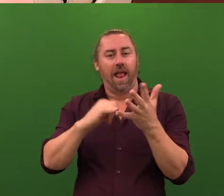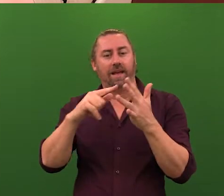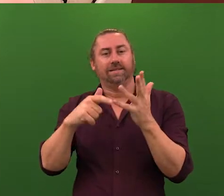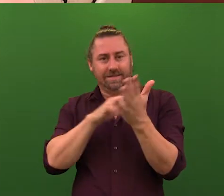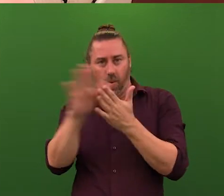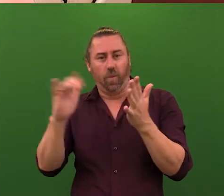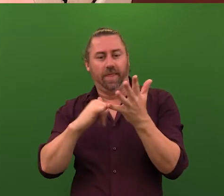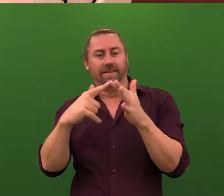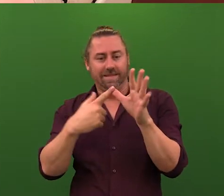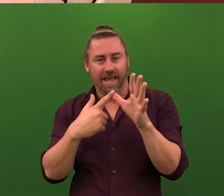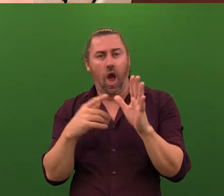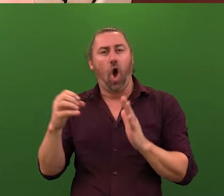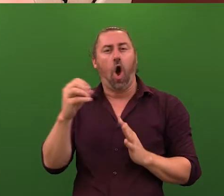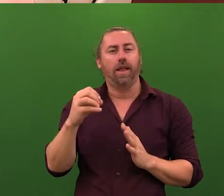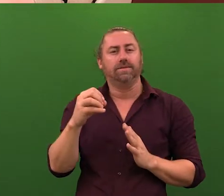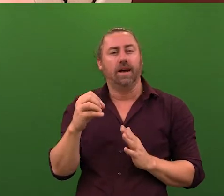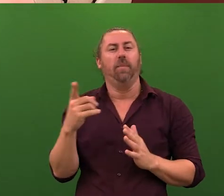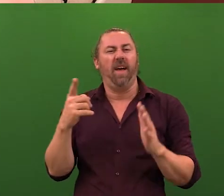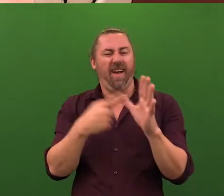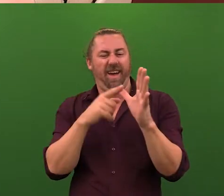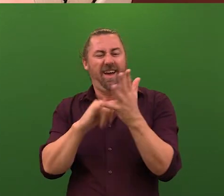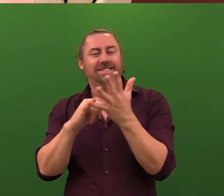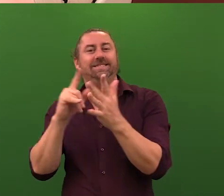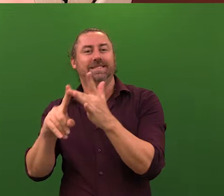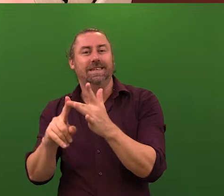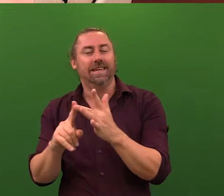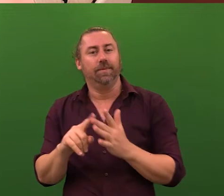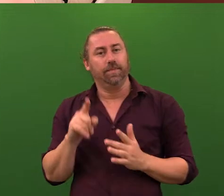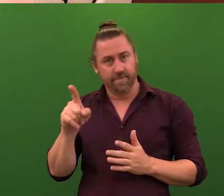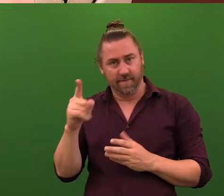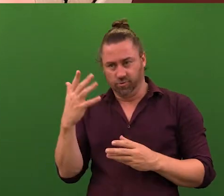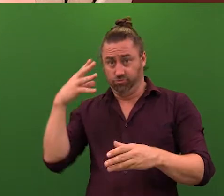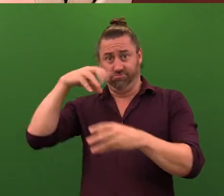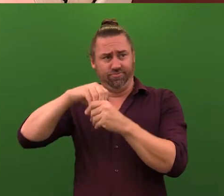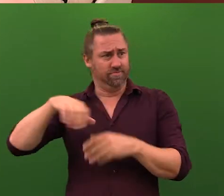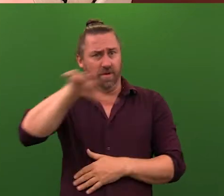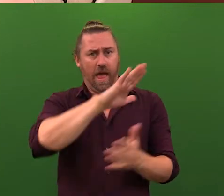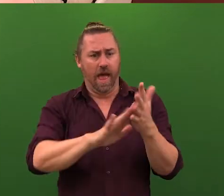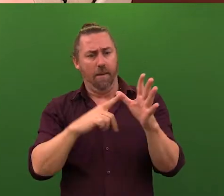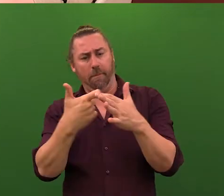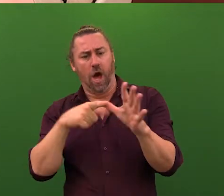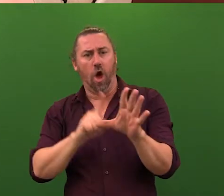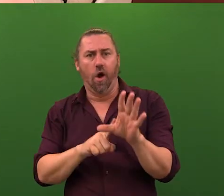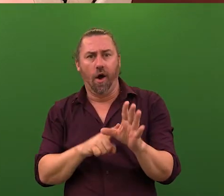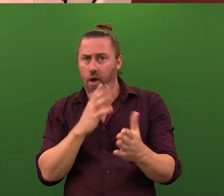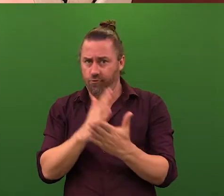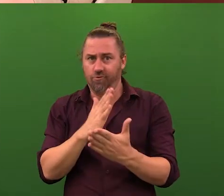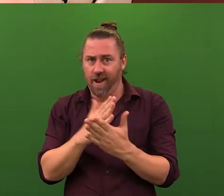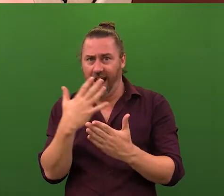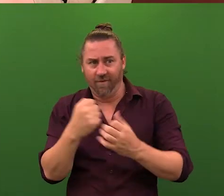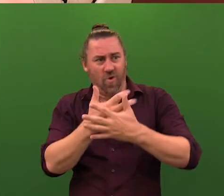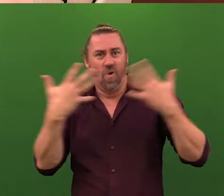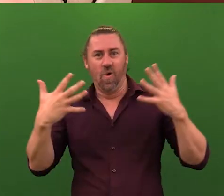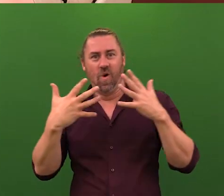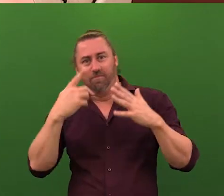Islander heritage. The Assi story is a really important part of Mackay region's history and